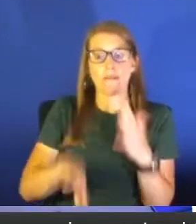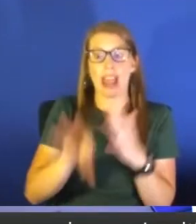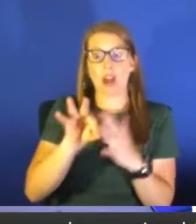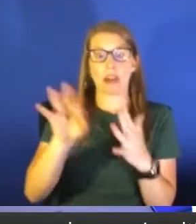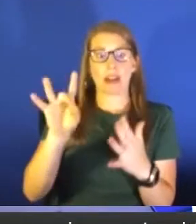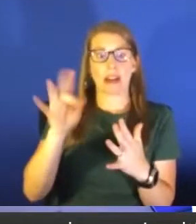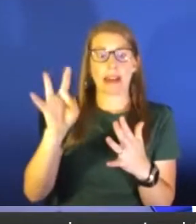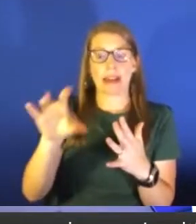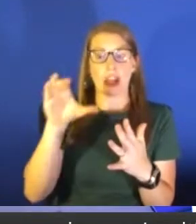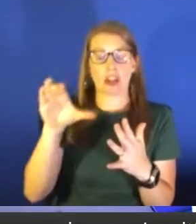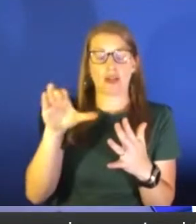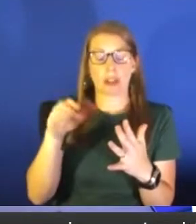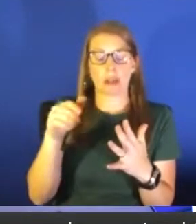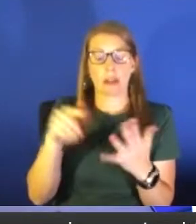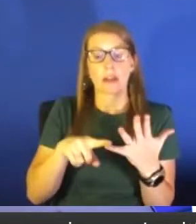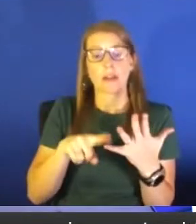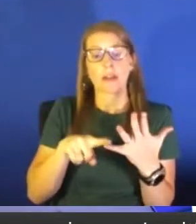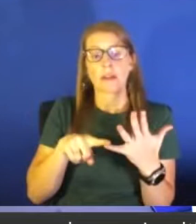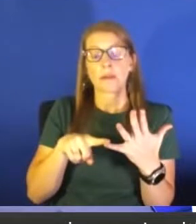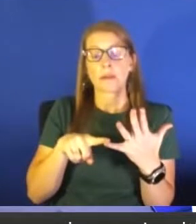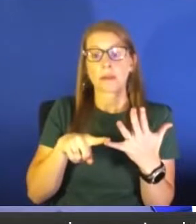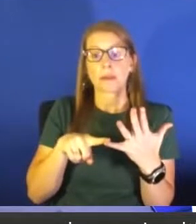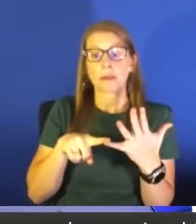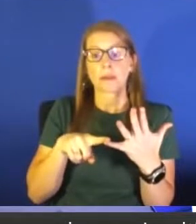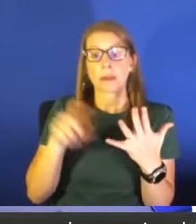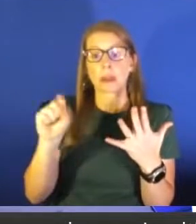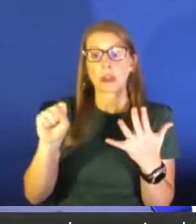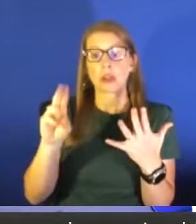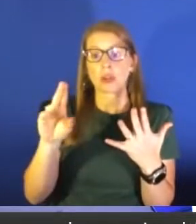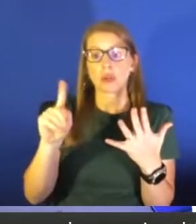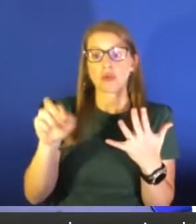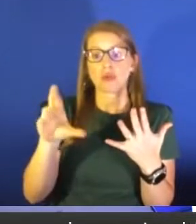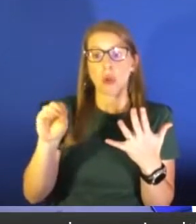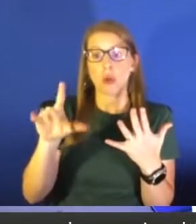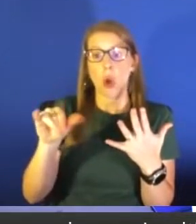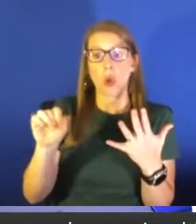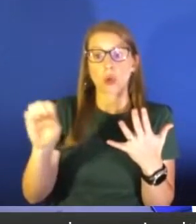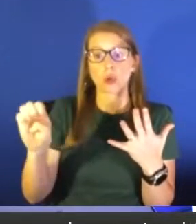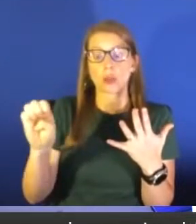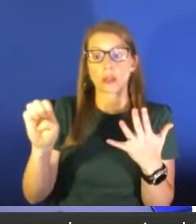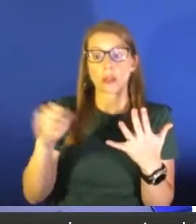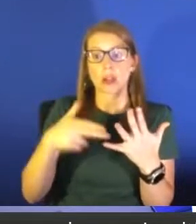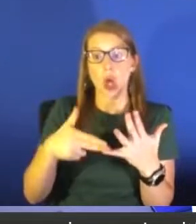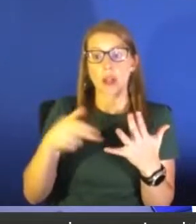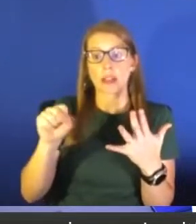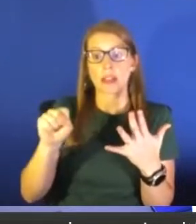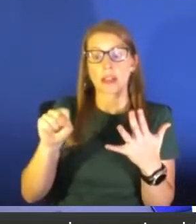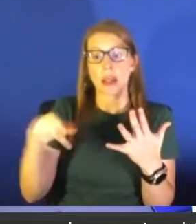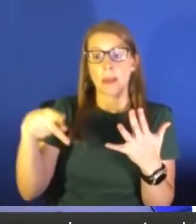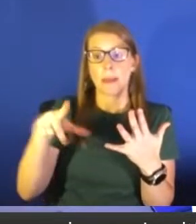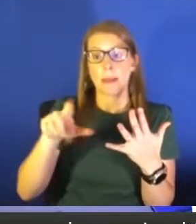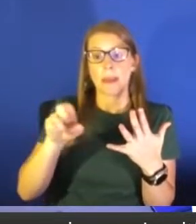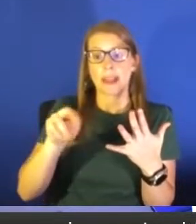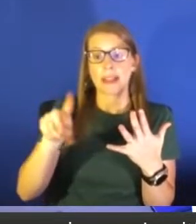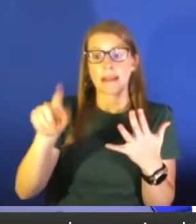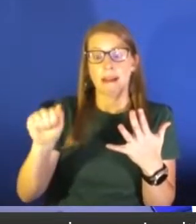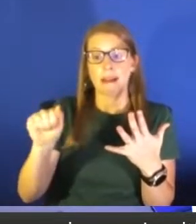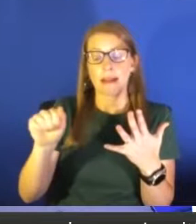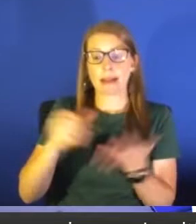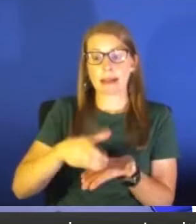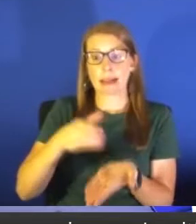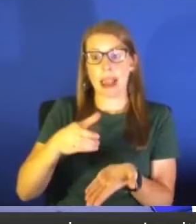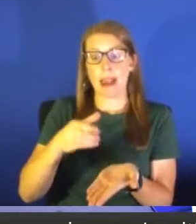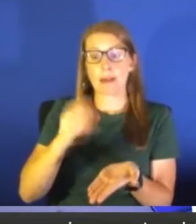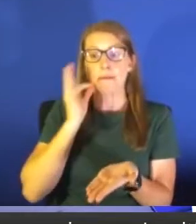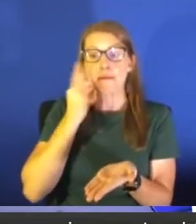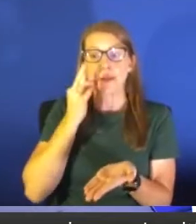for me. Number 5 is sucralose, also called Splenda, used in canned fruit and baked goods. It's the